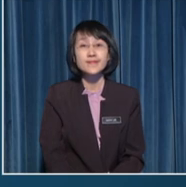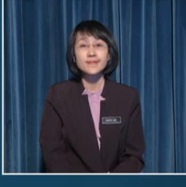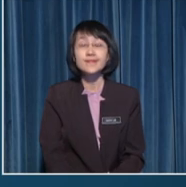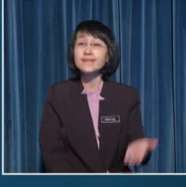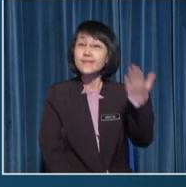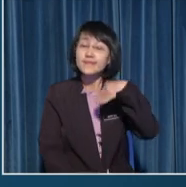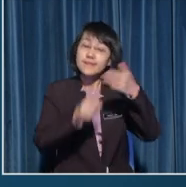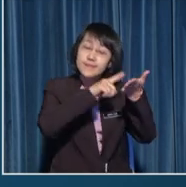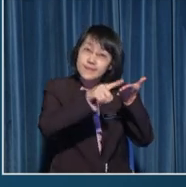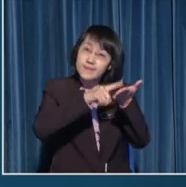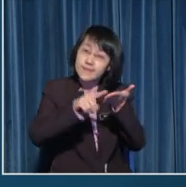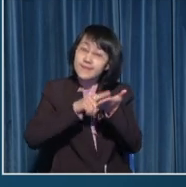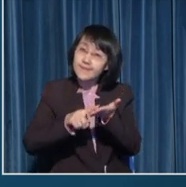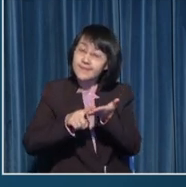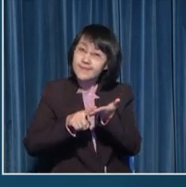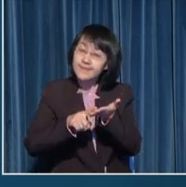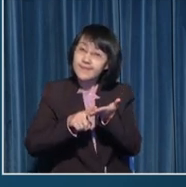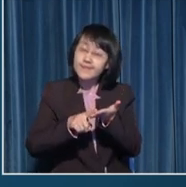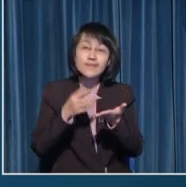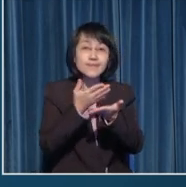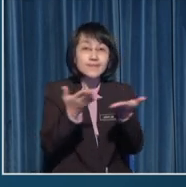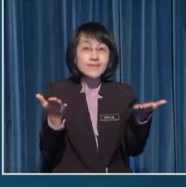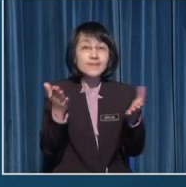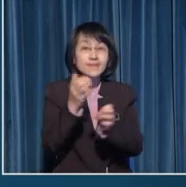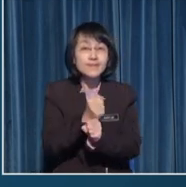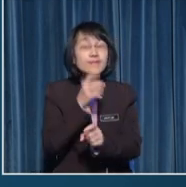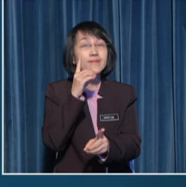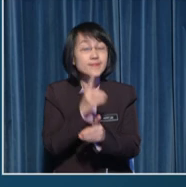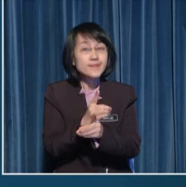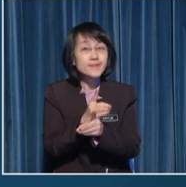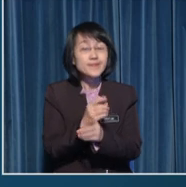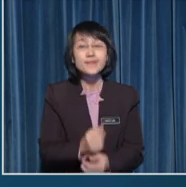Let's look if you got them right.